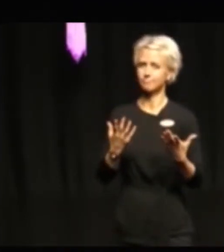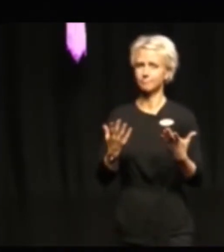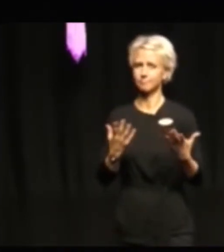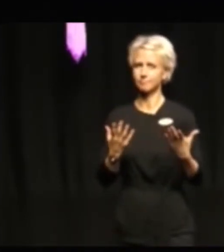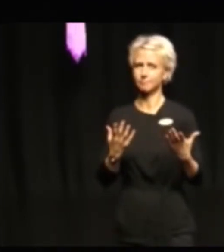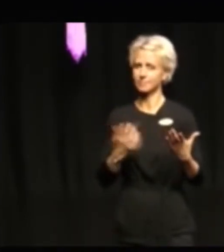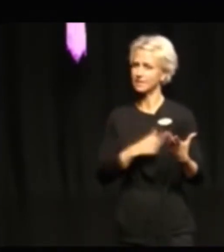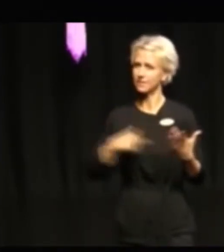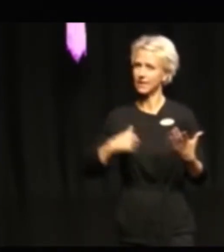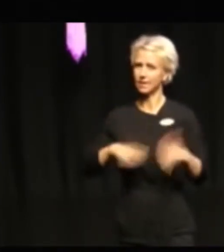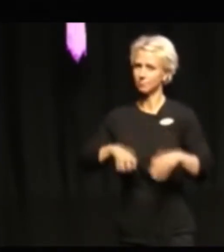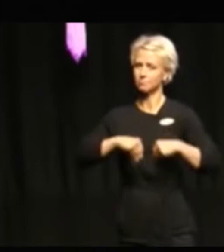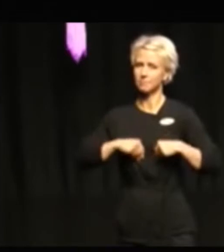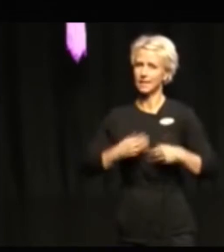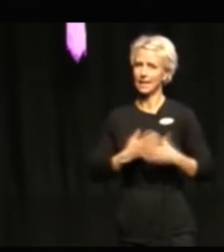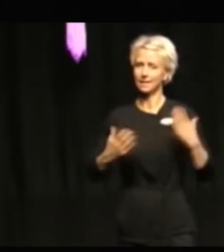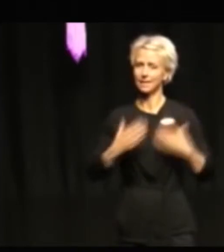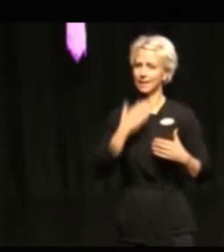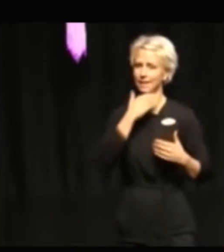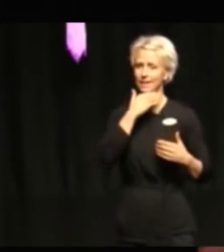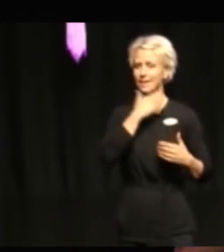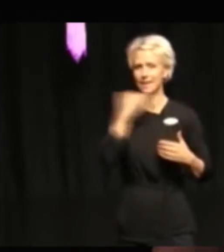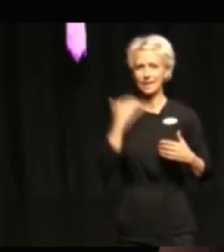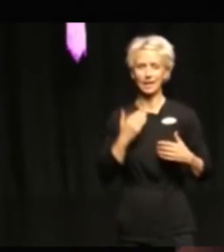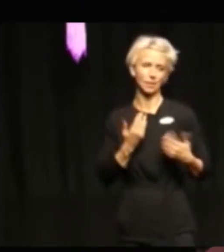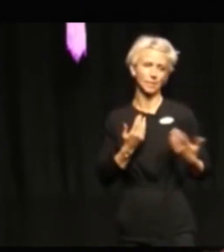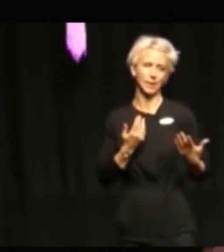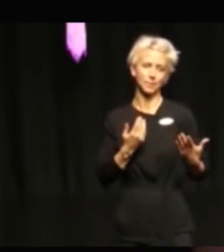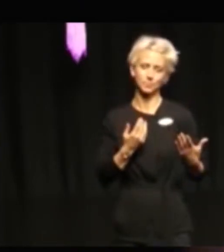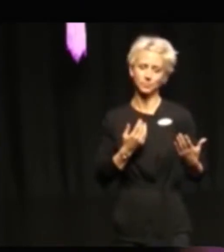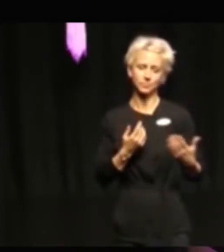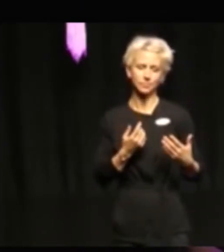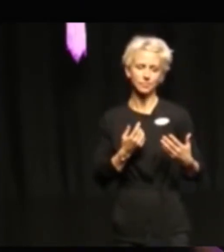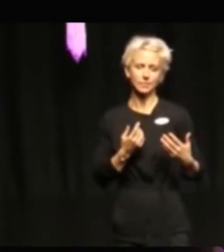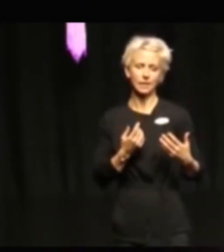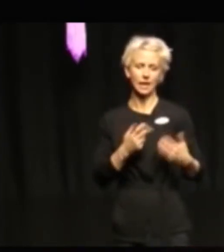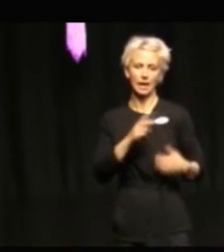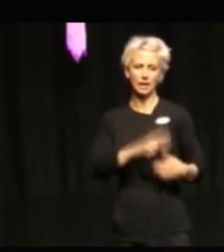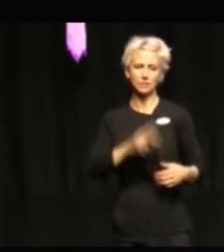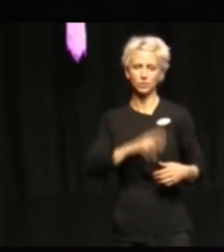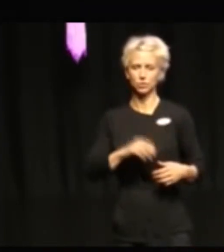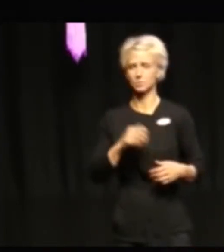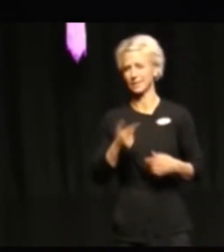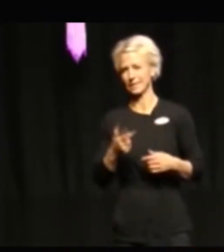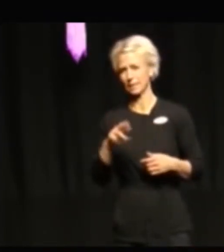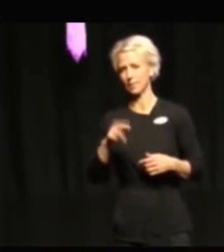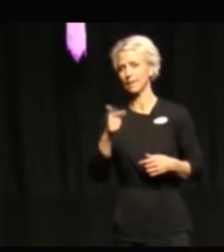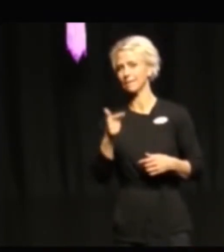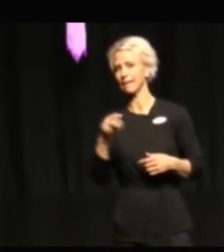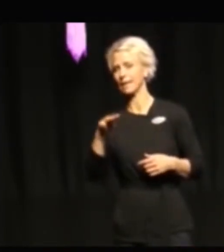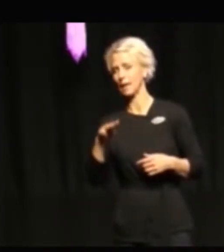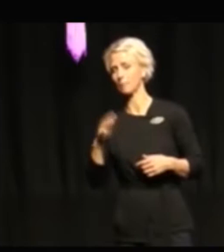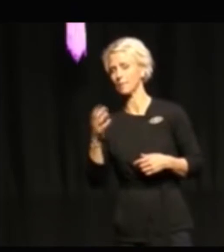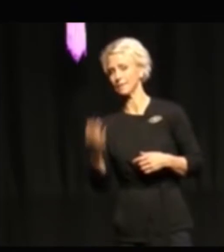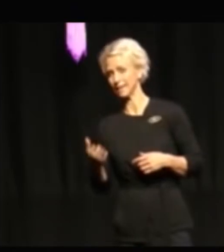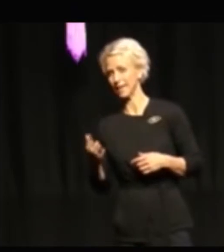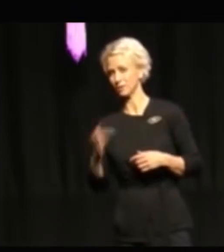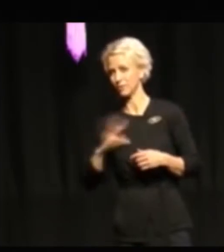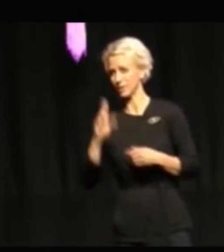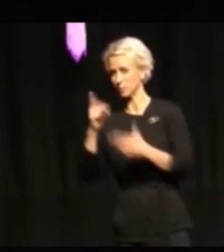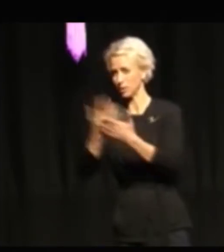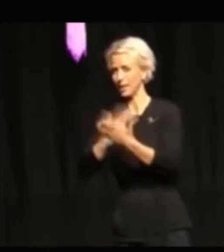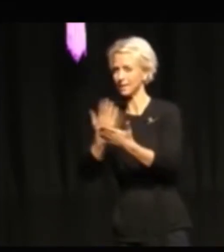do not take responsibility to legislate, for example, TNC's actions abroad and things like that. But this